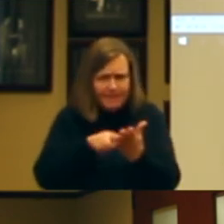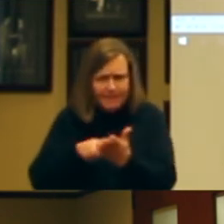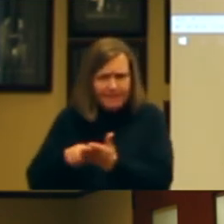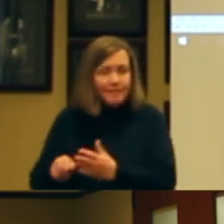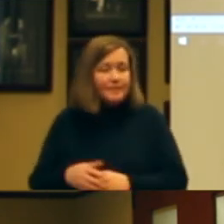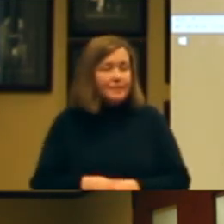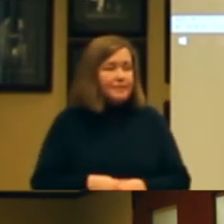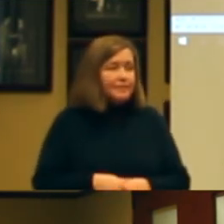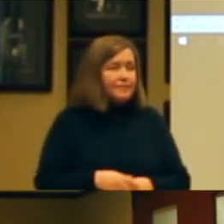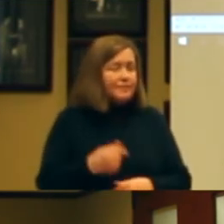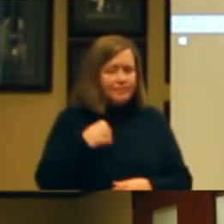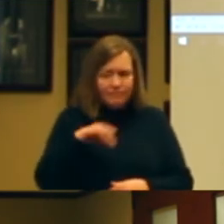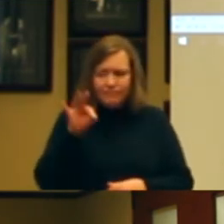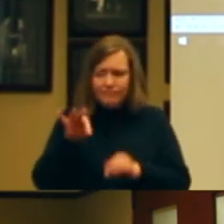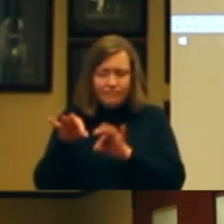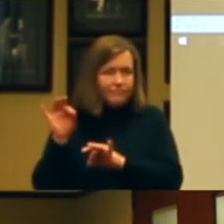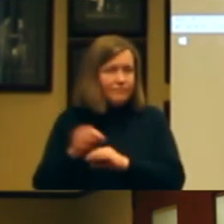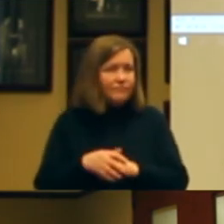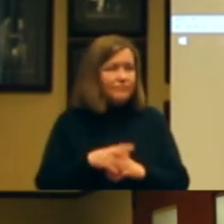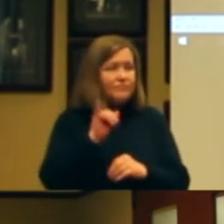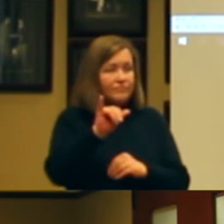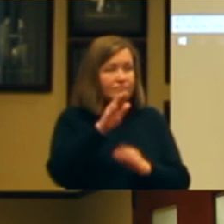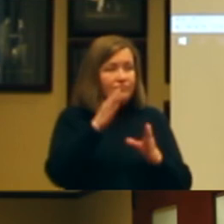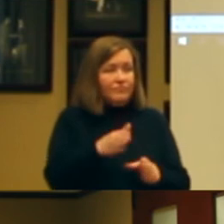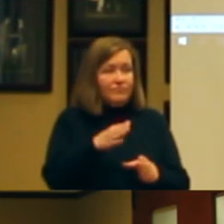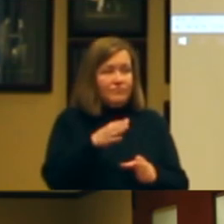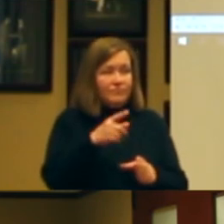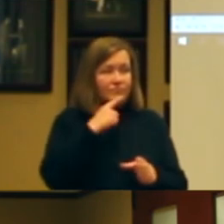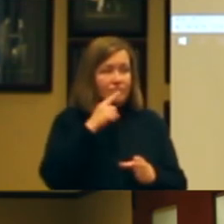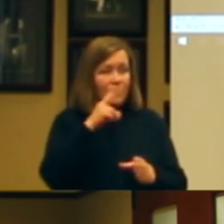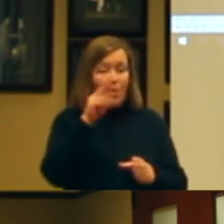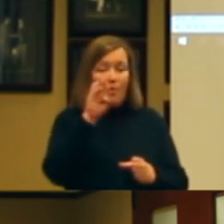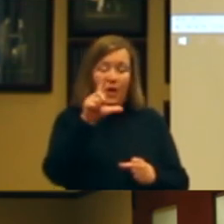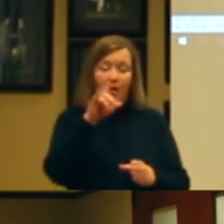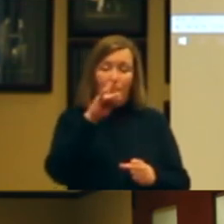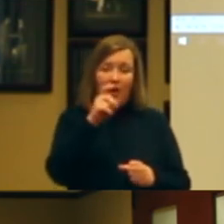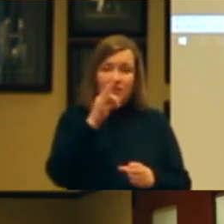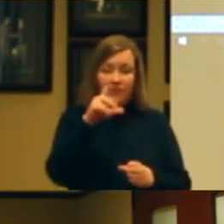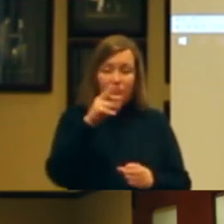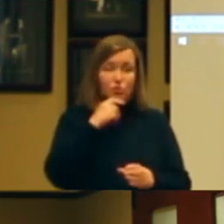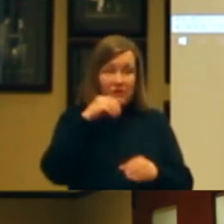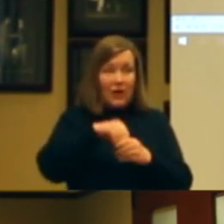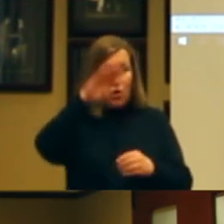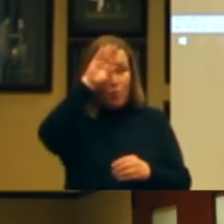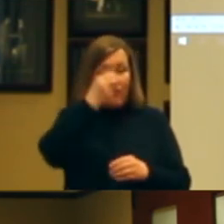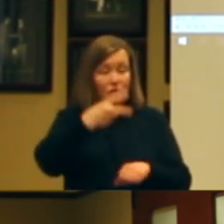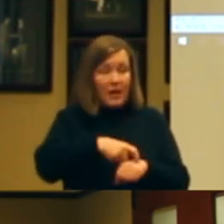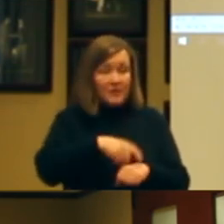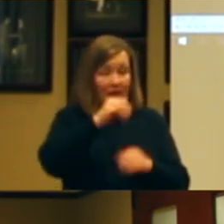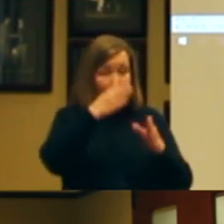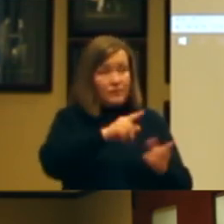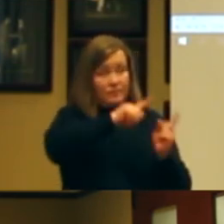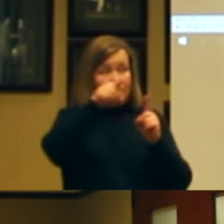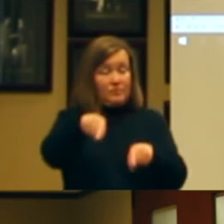found that Wul Soyinka, the Nobel Prize of Literature, who has been in Cuba a few times, the first